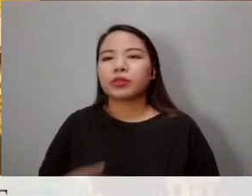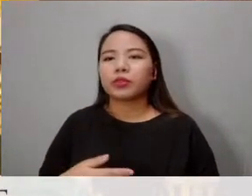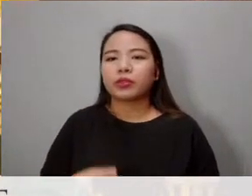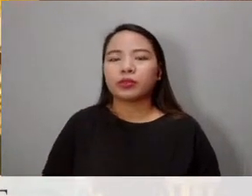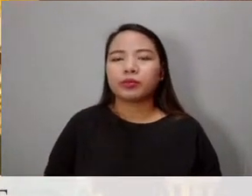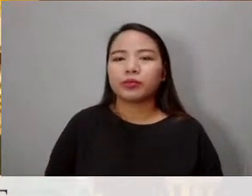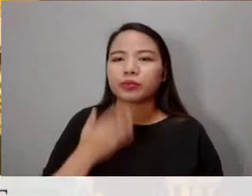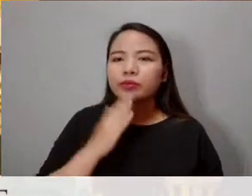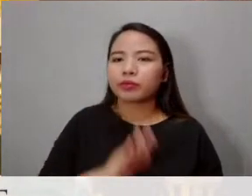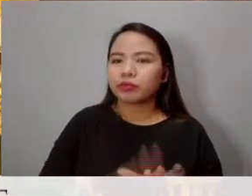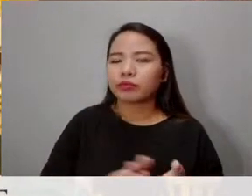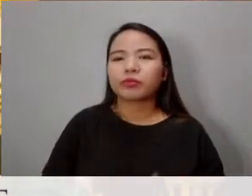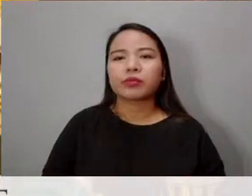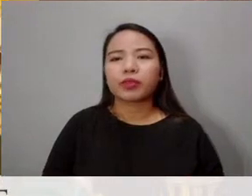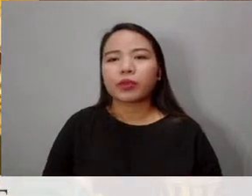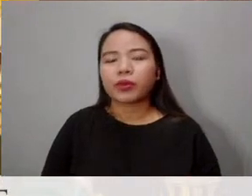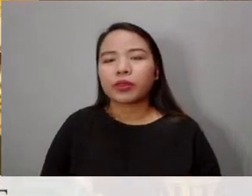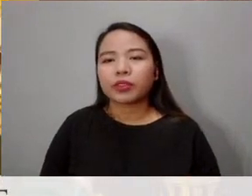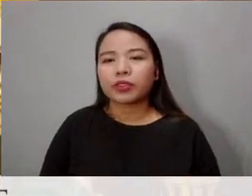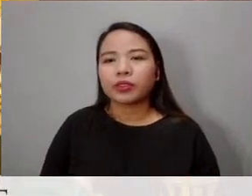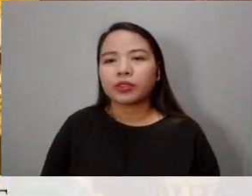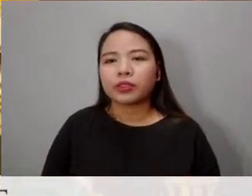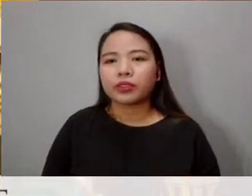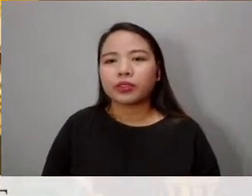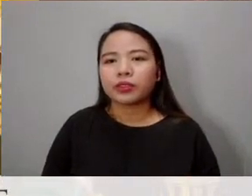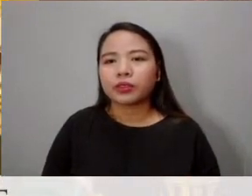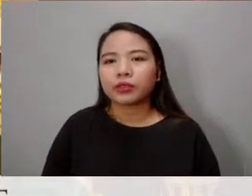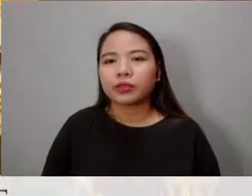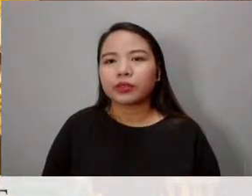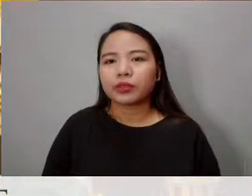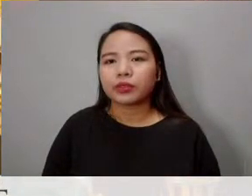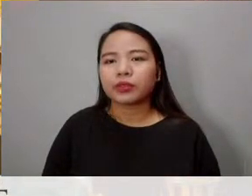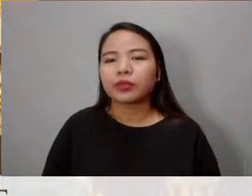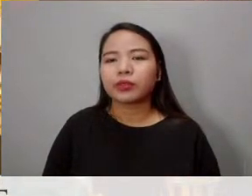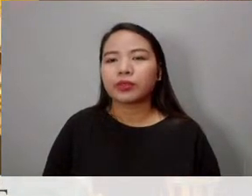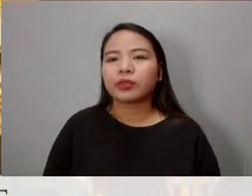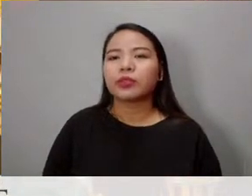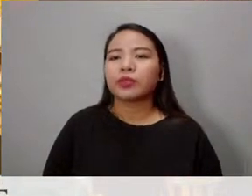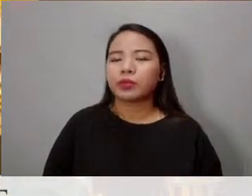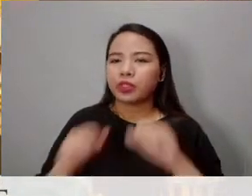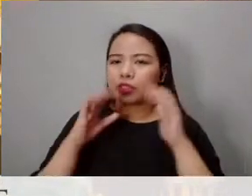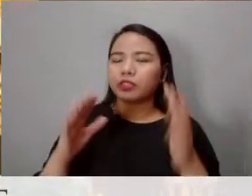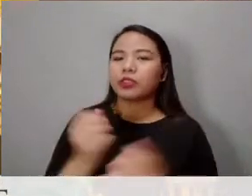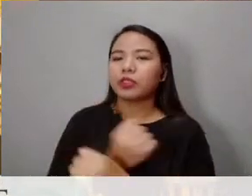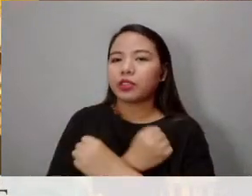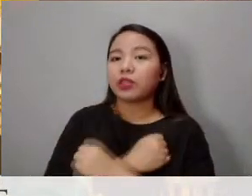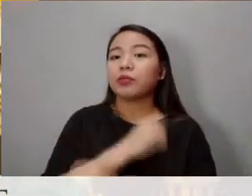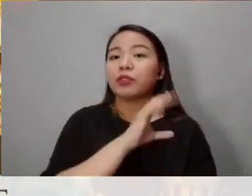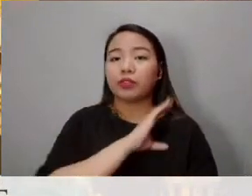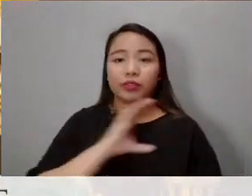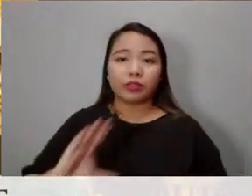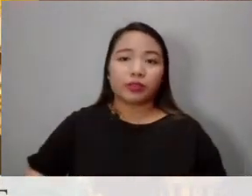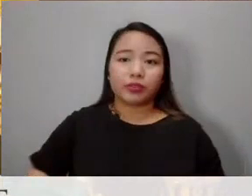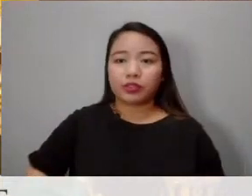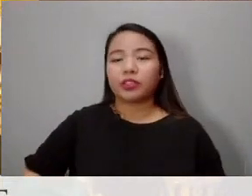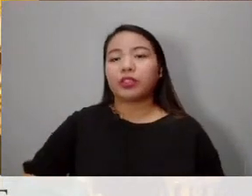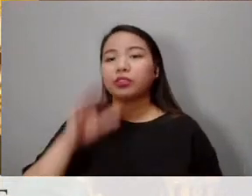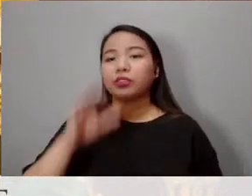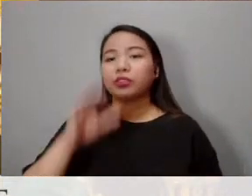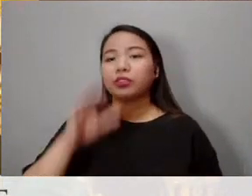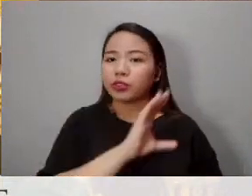sword. Yes, the love of Christ on the cross will lead us through our